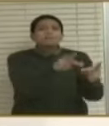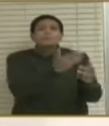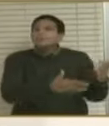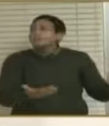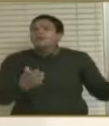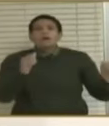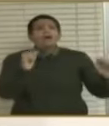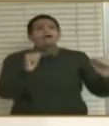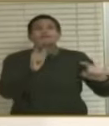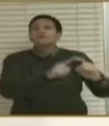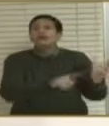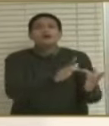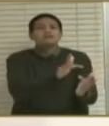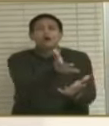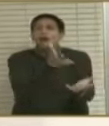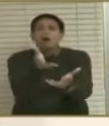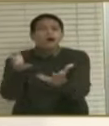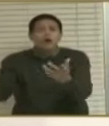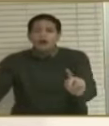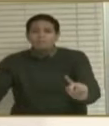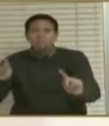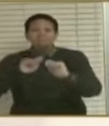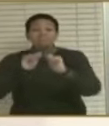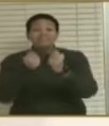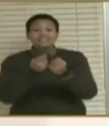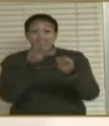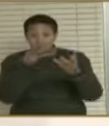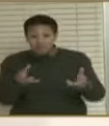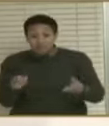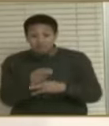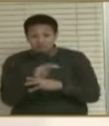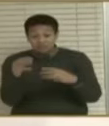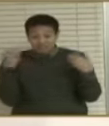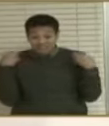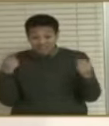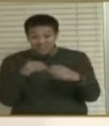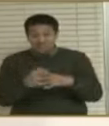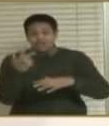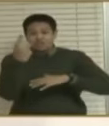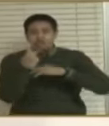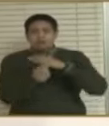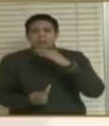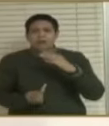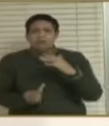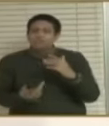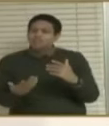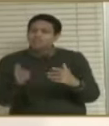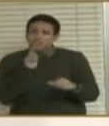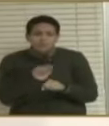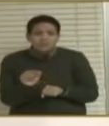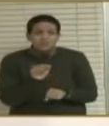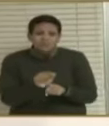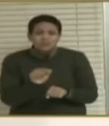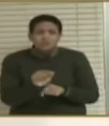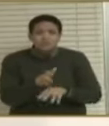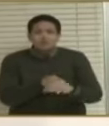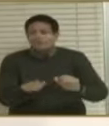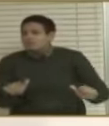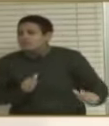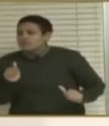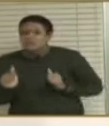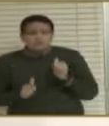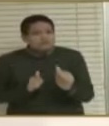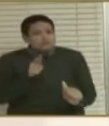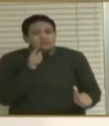individuals. And the team on the ground in the 3 parishes are working and have been working very diligently in